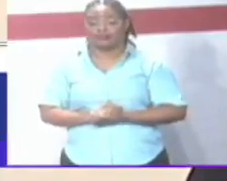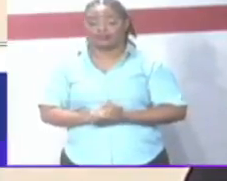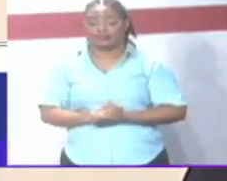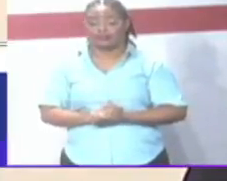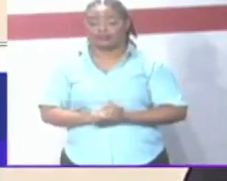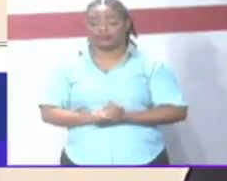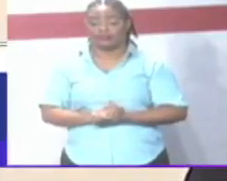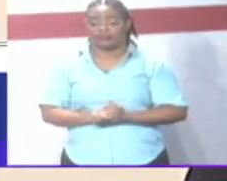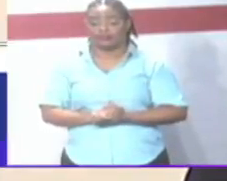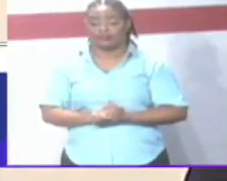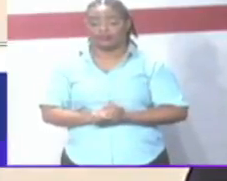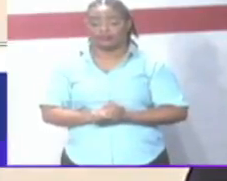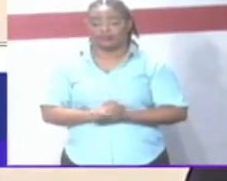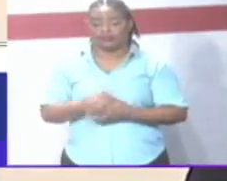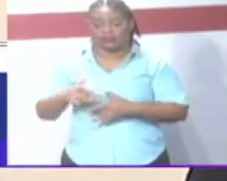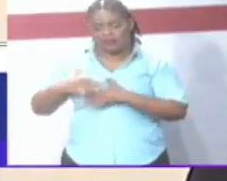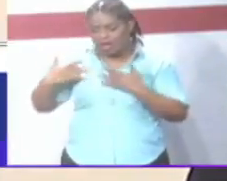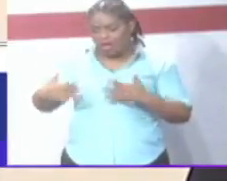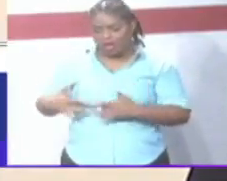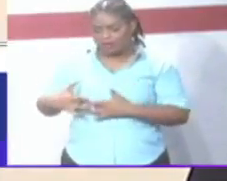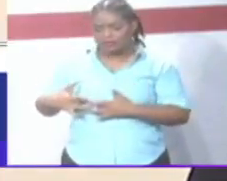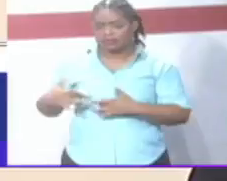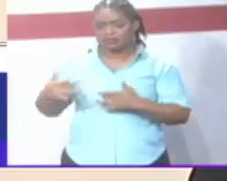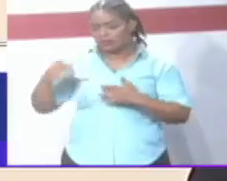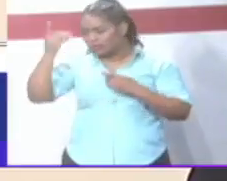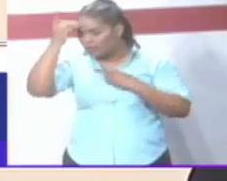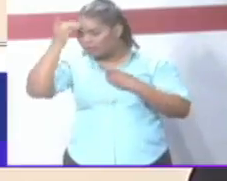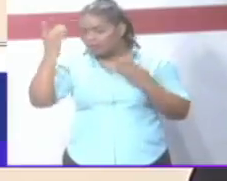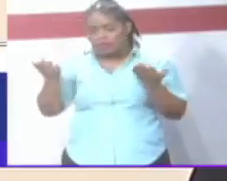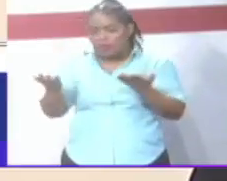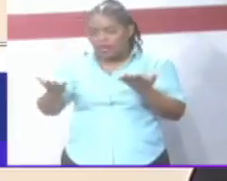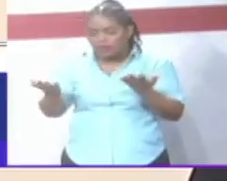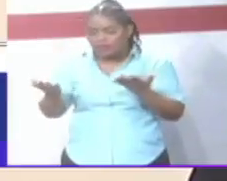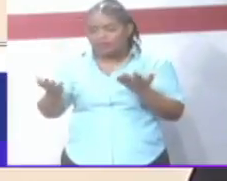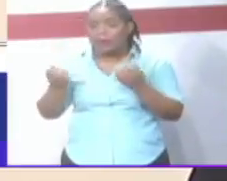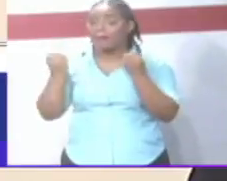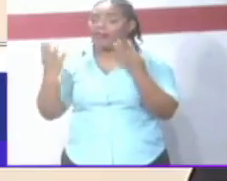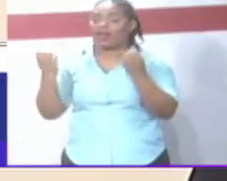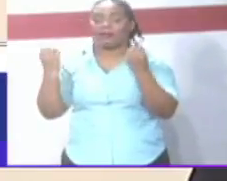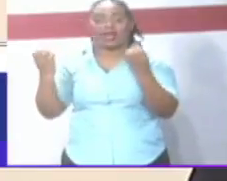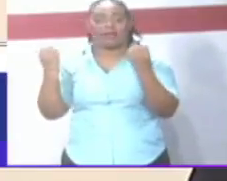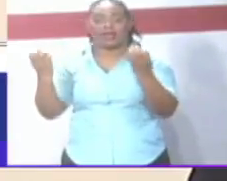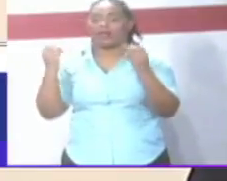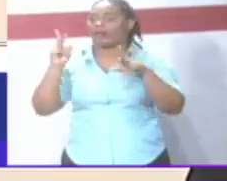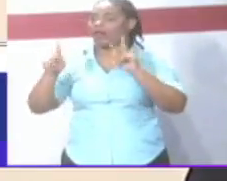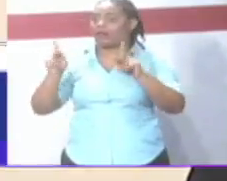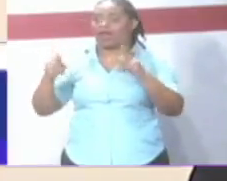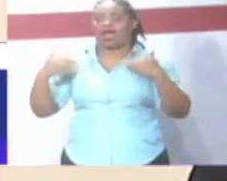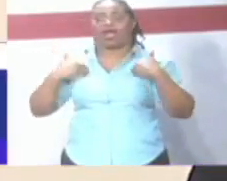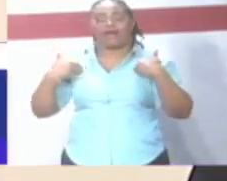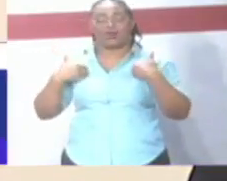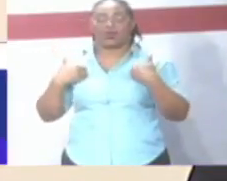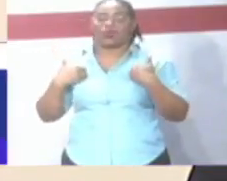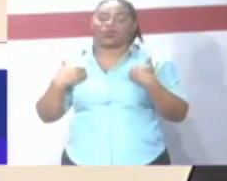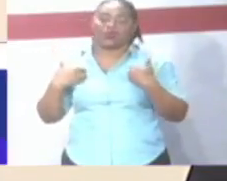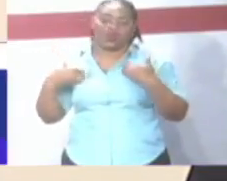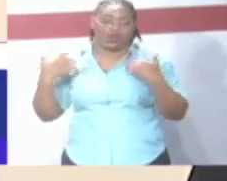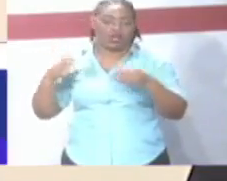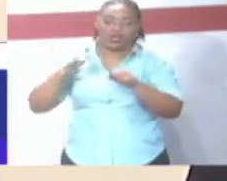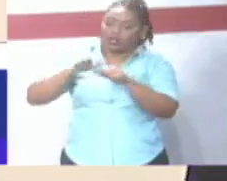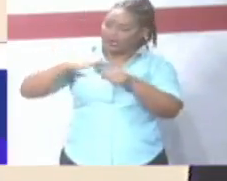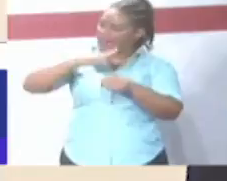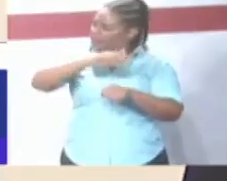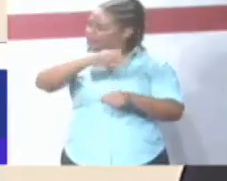Cardiac disease in this country is, as you know, is rampant. We have interesting mix of gene pools coming on here in the